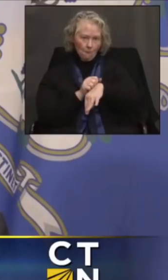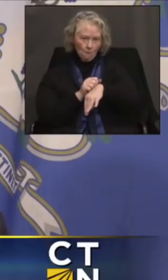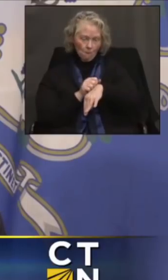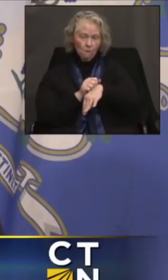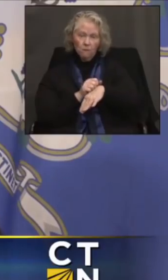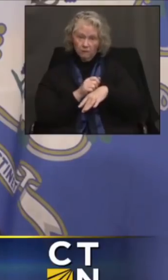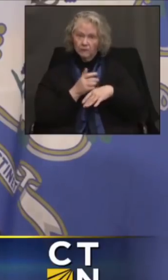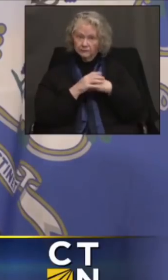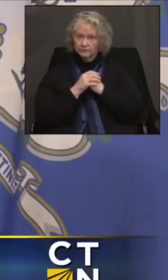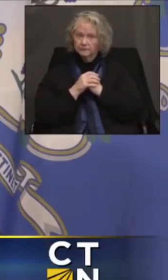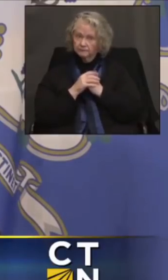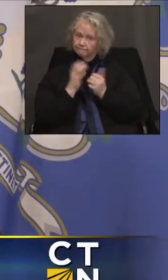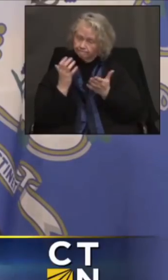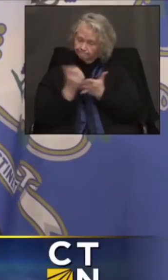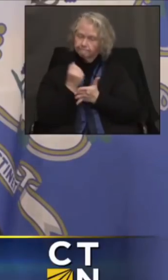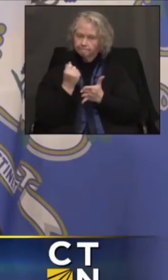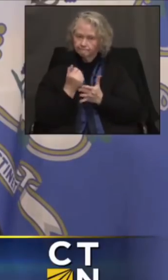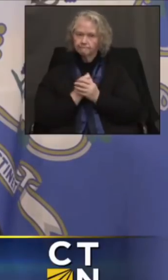opportunity.